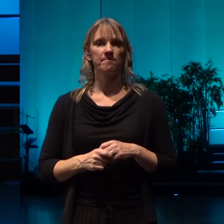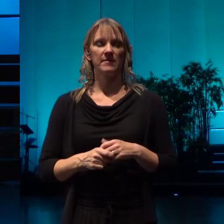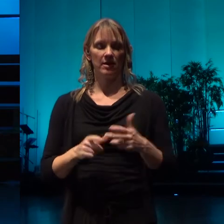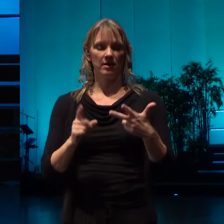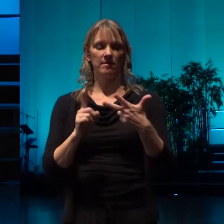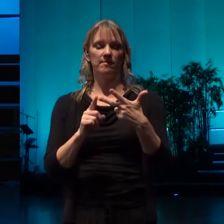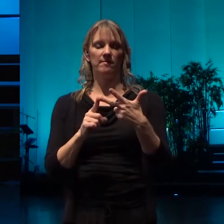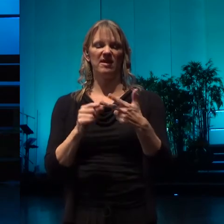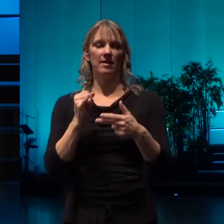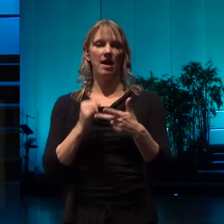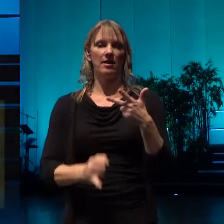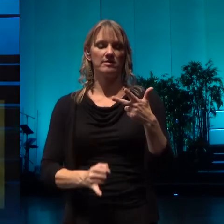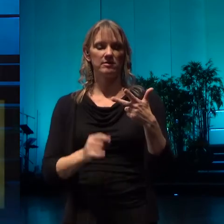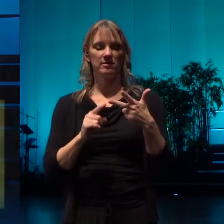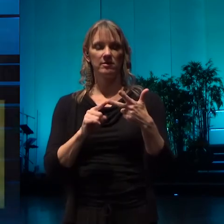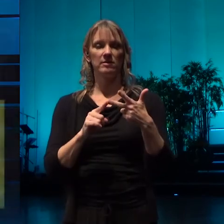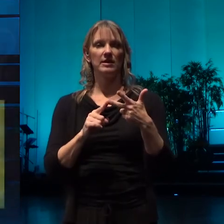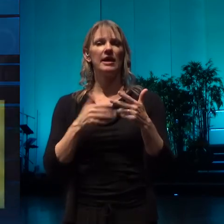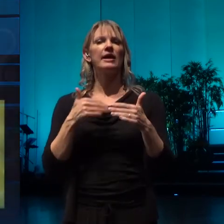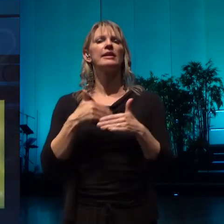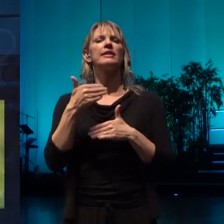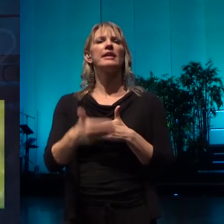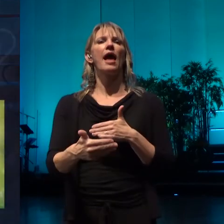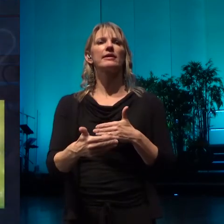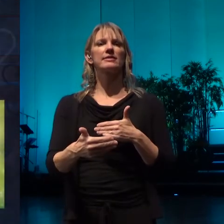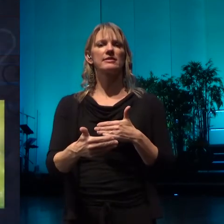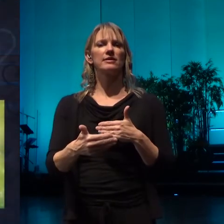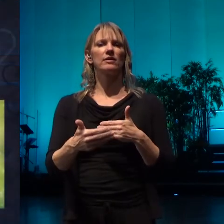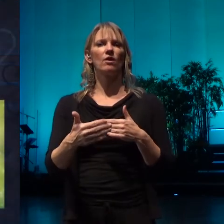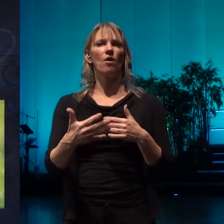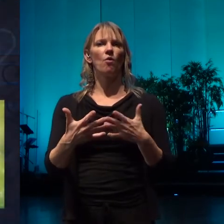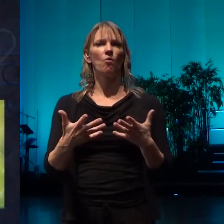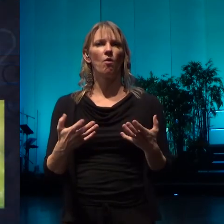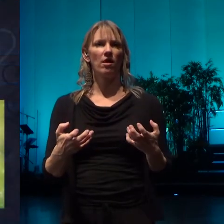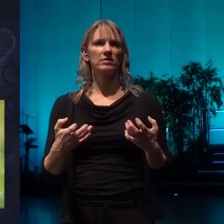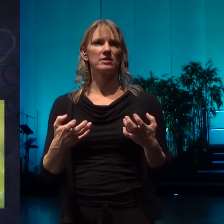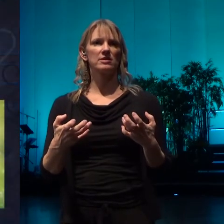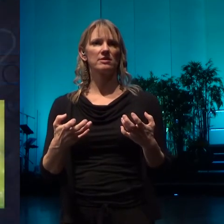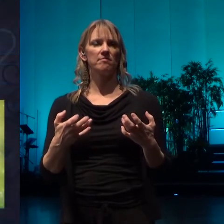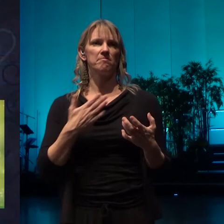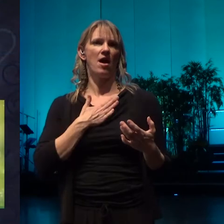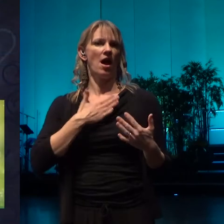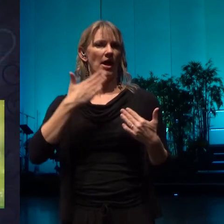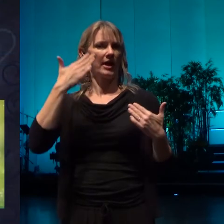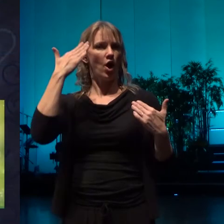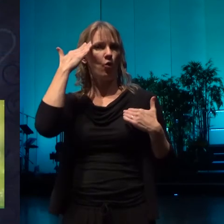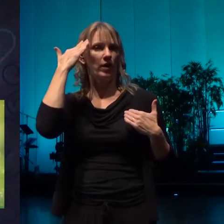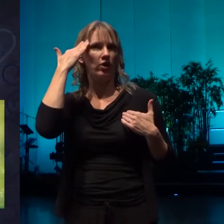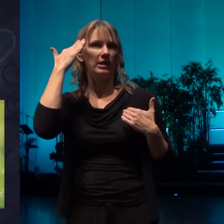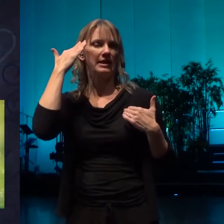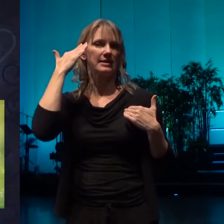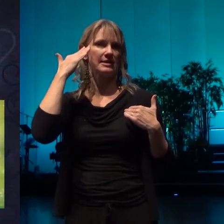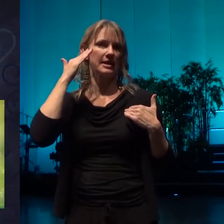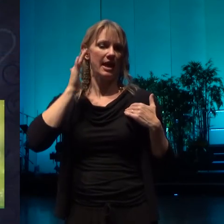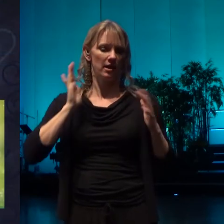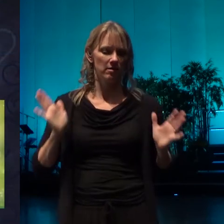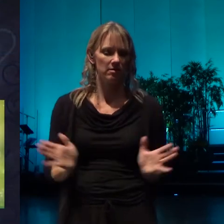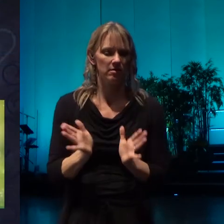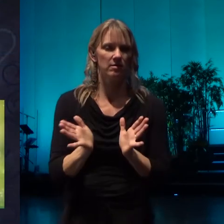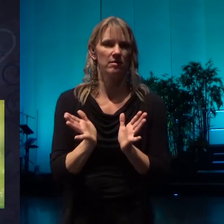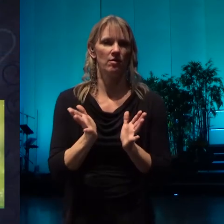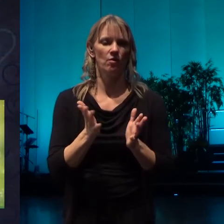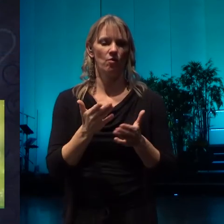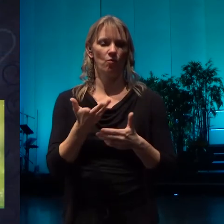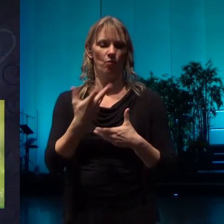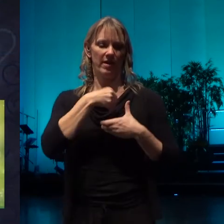And lastly, what next step seeks to be conceived in my awareness and incubated in my